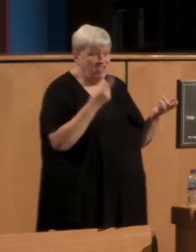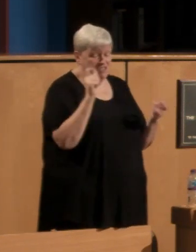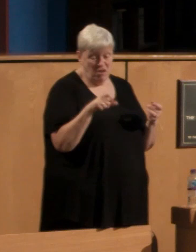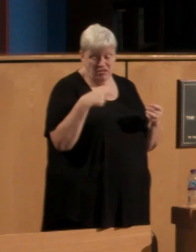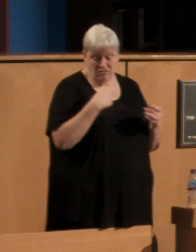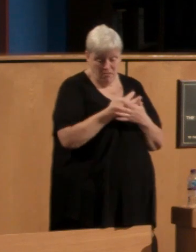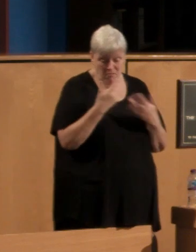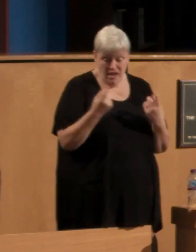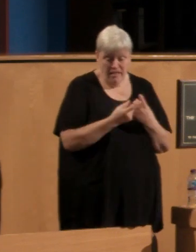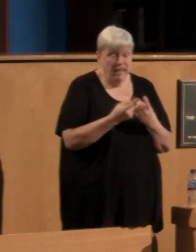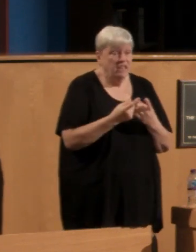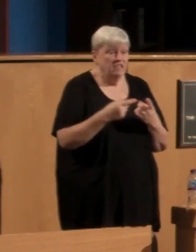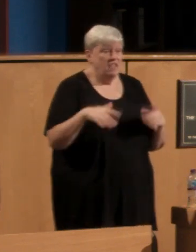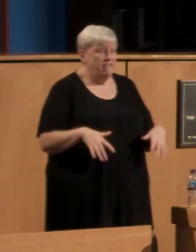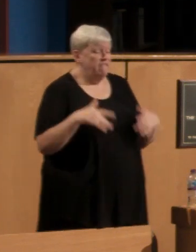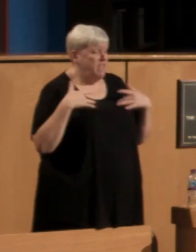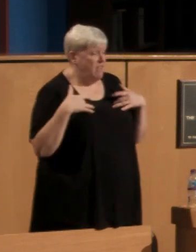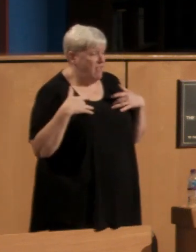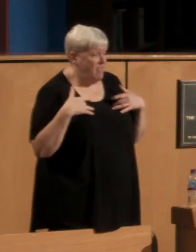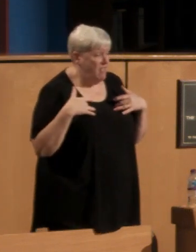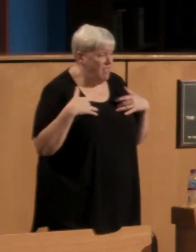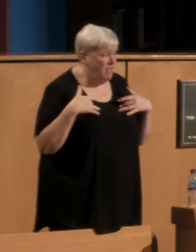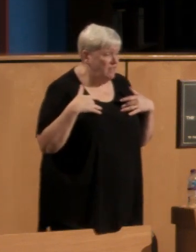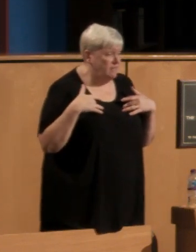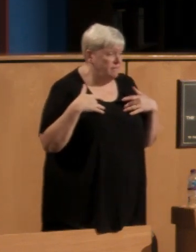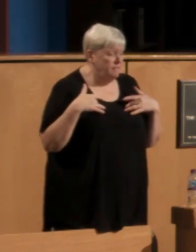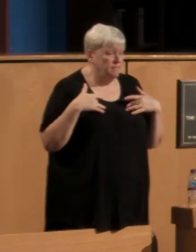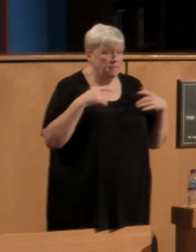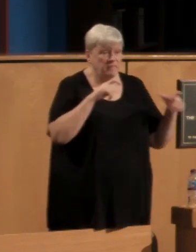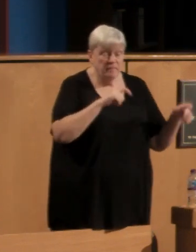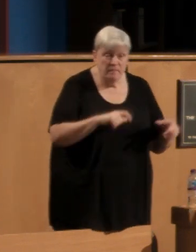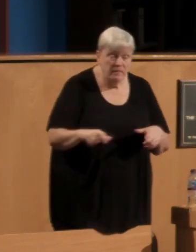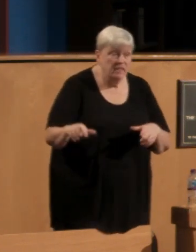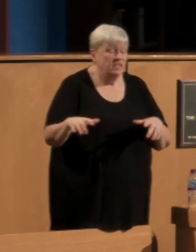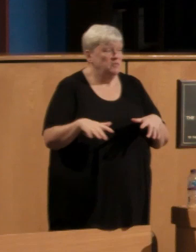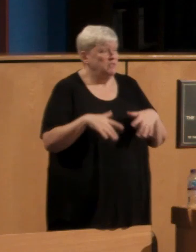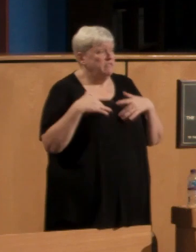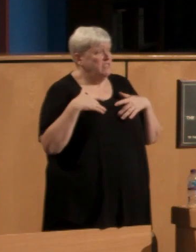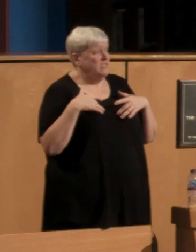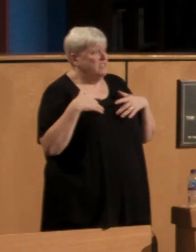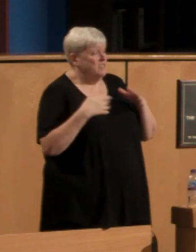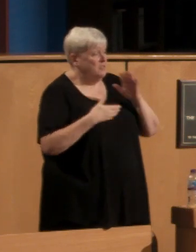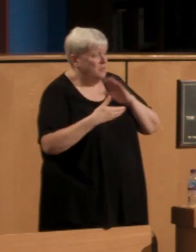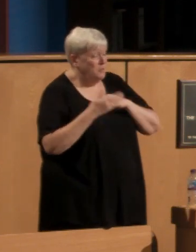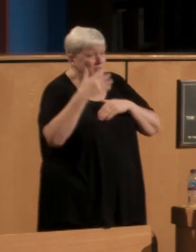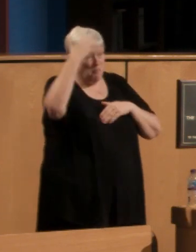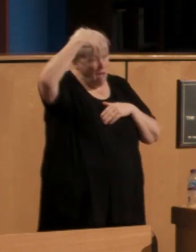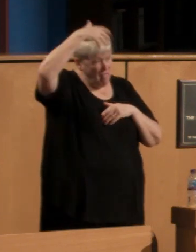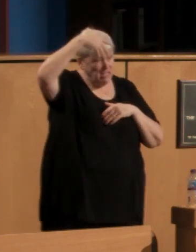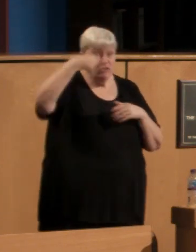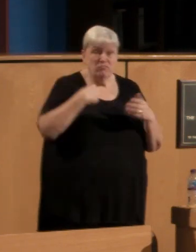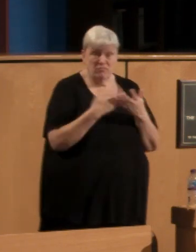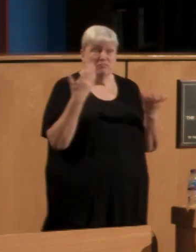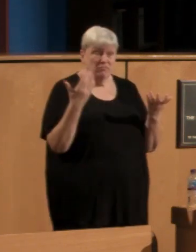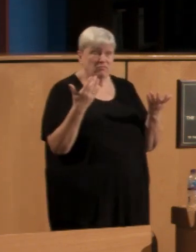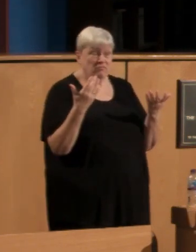I feel, I hate, for example, I consider myself trans-masc, for example, and there was a while where mullets were really in for trans-masc people,